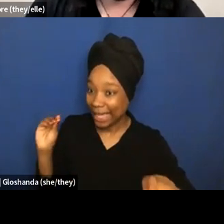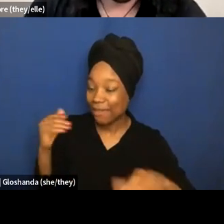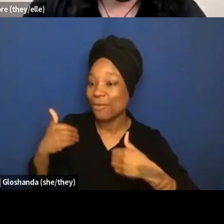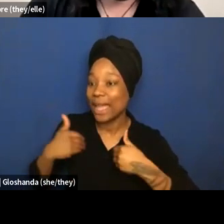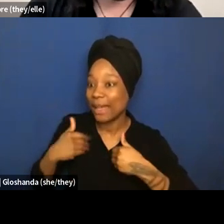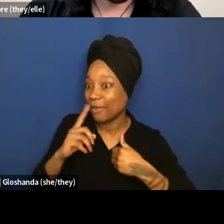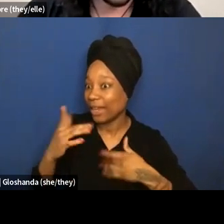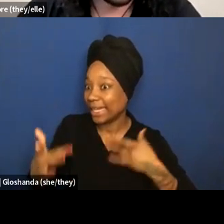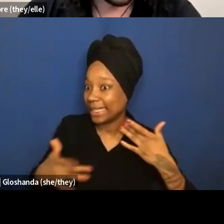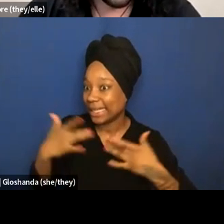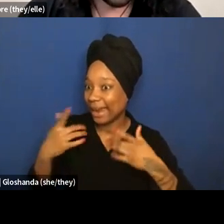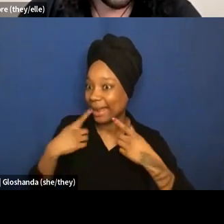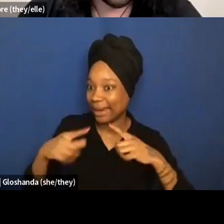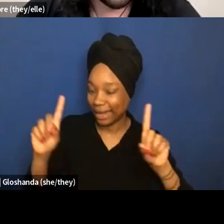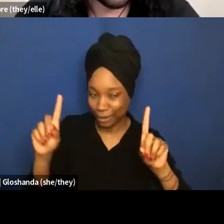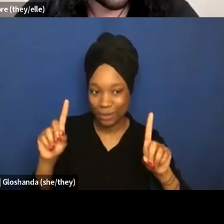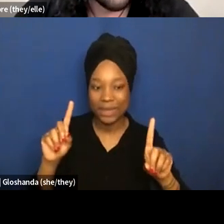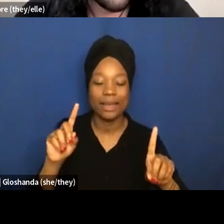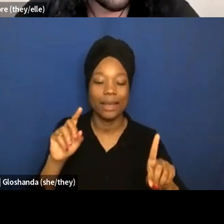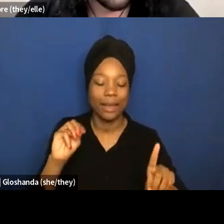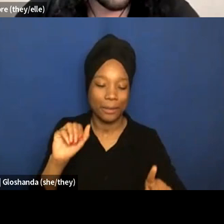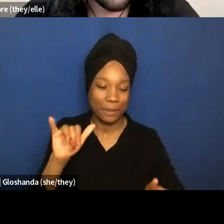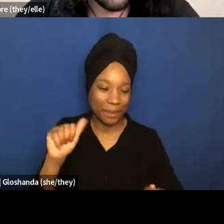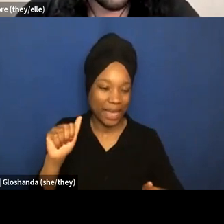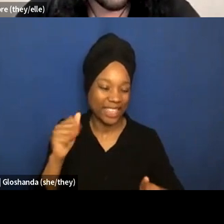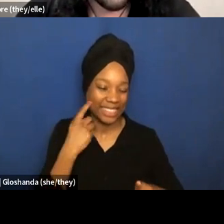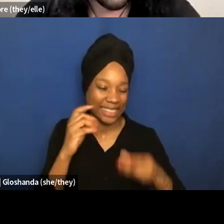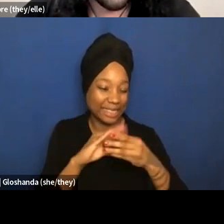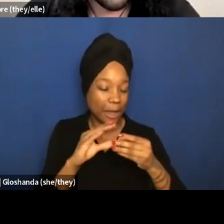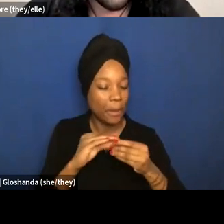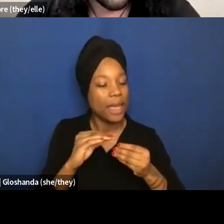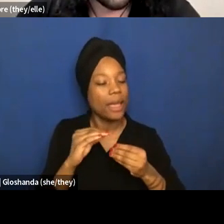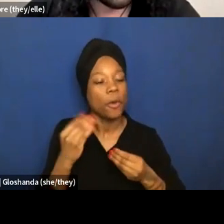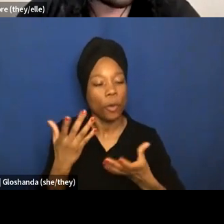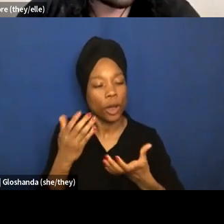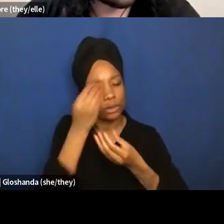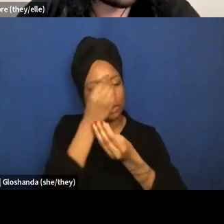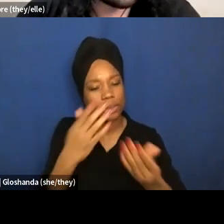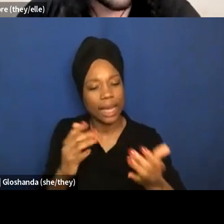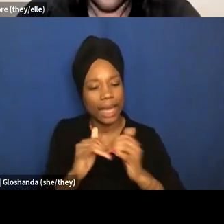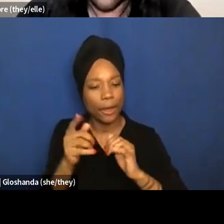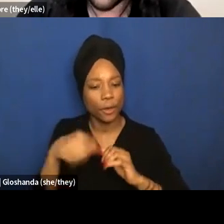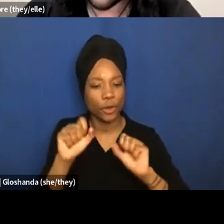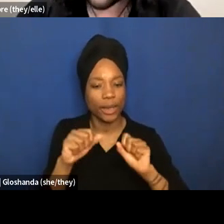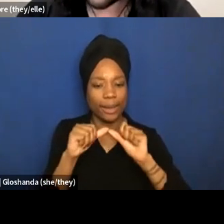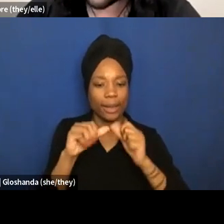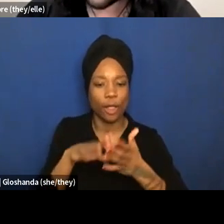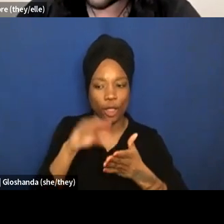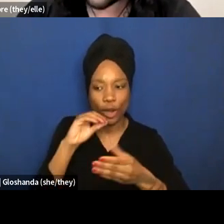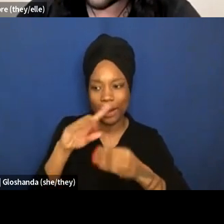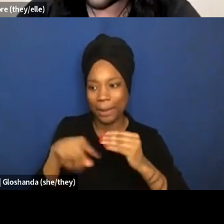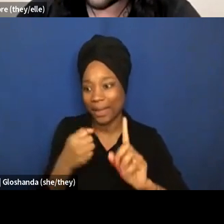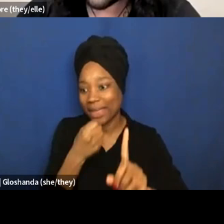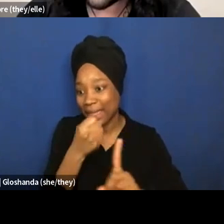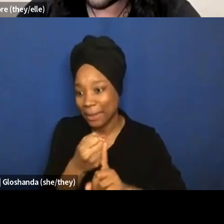like Mayowa shared, around how you can keep learning around these themes. And in fact, so much of what's been shared this evening and what